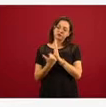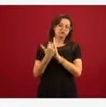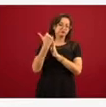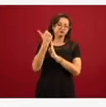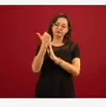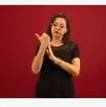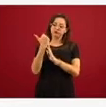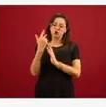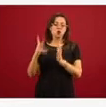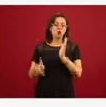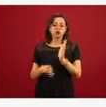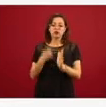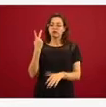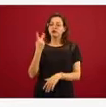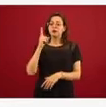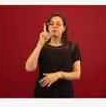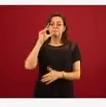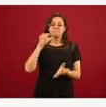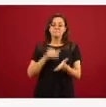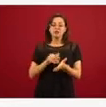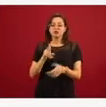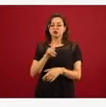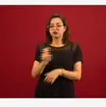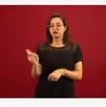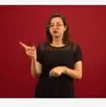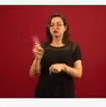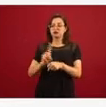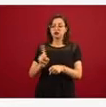days, and now it is going back up.